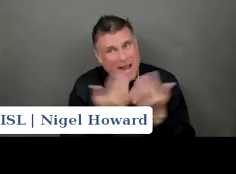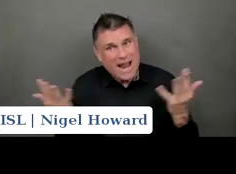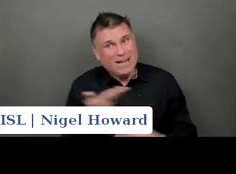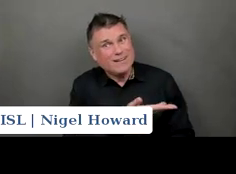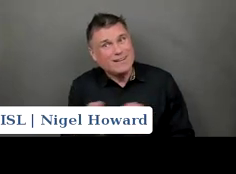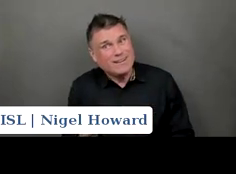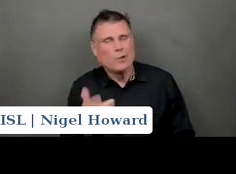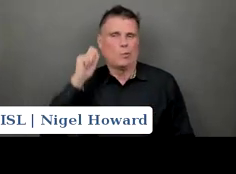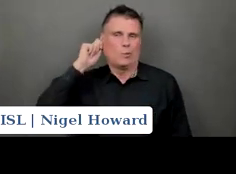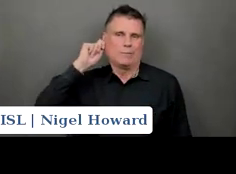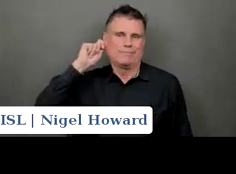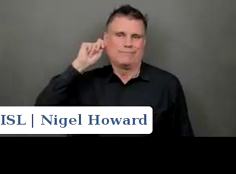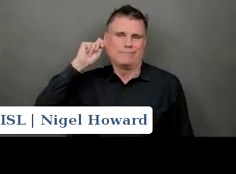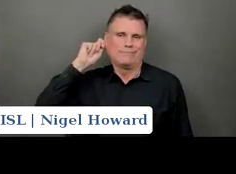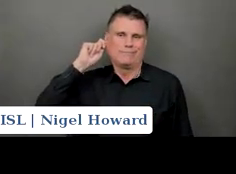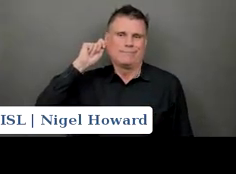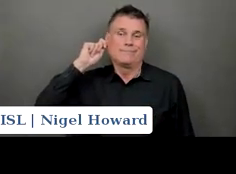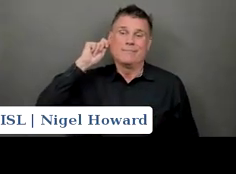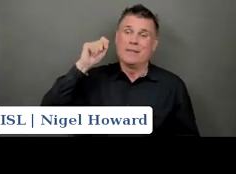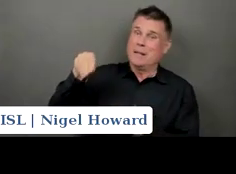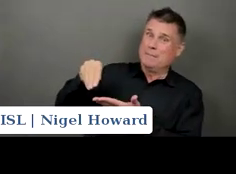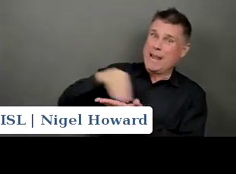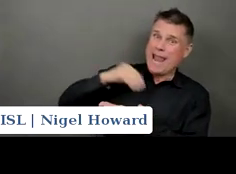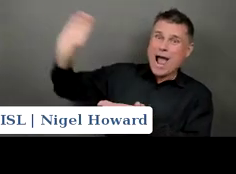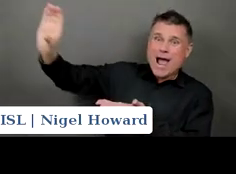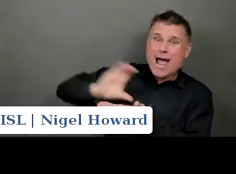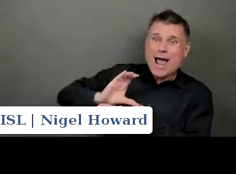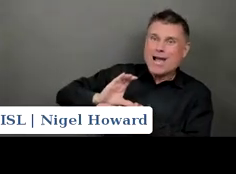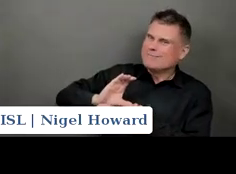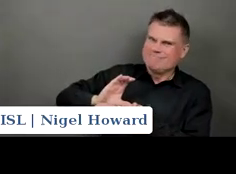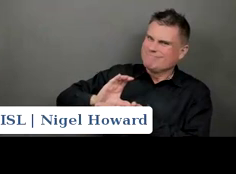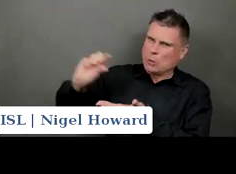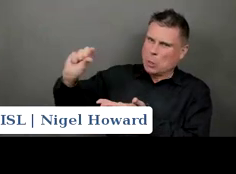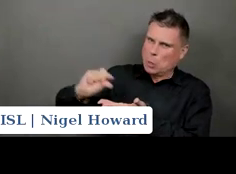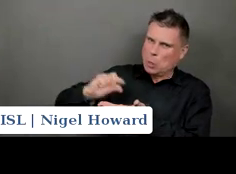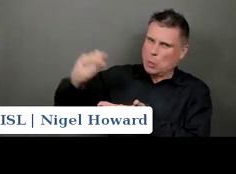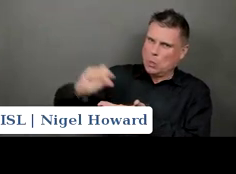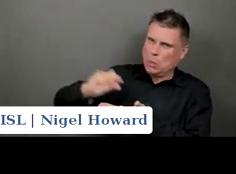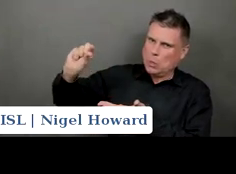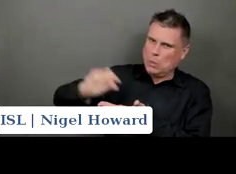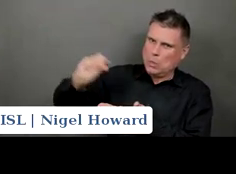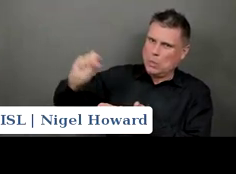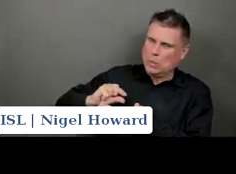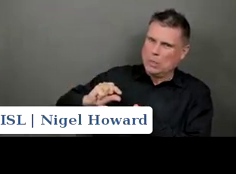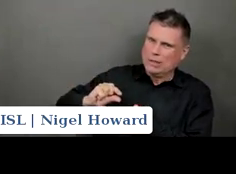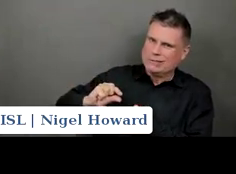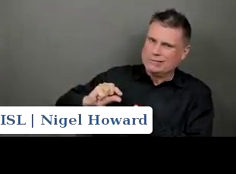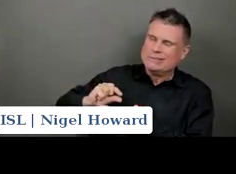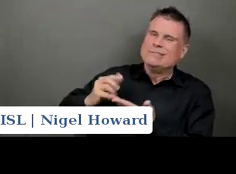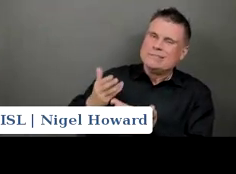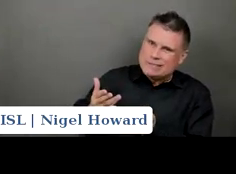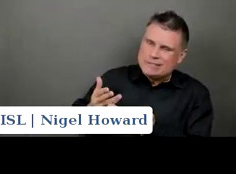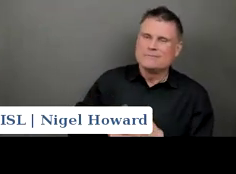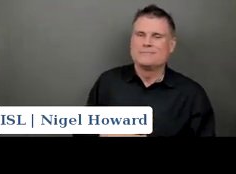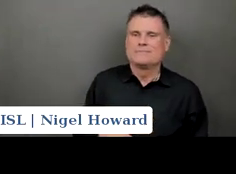wage is in place, the compliance has remained problematic, and this partially also links to the funding model of some of the